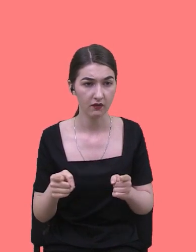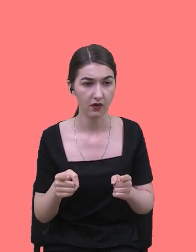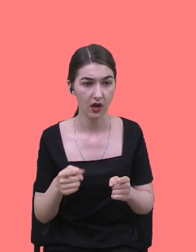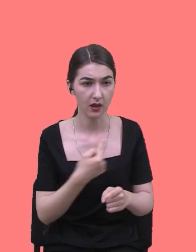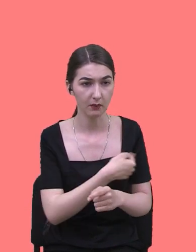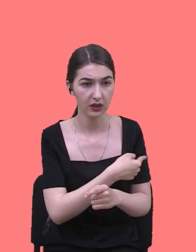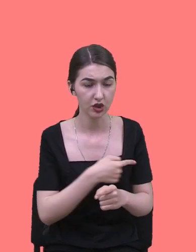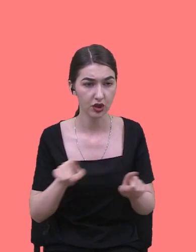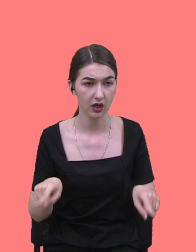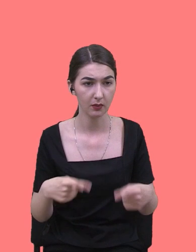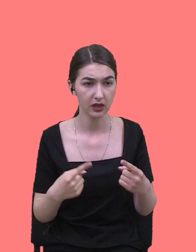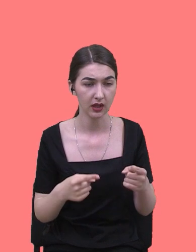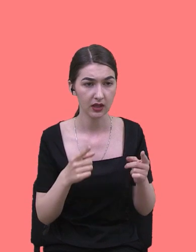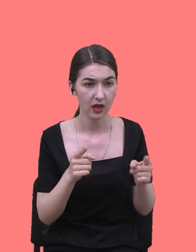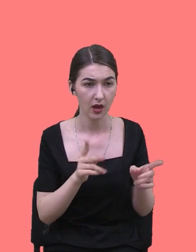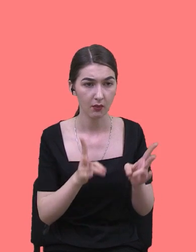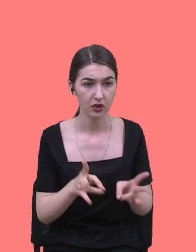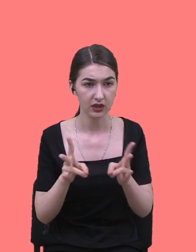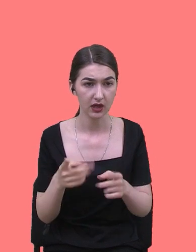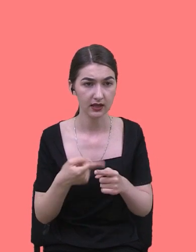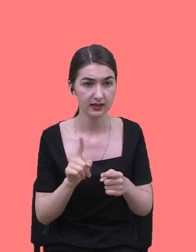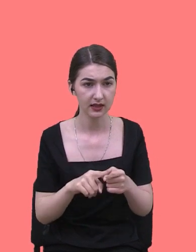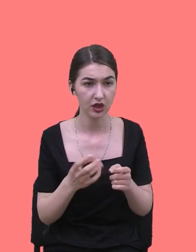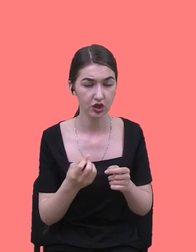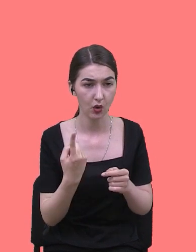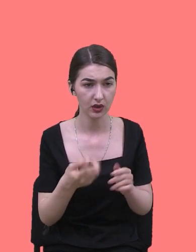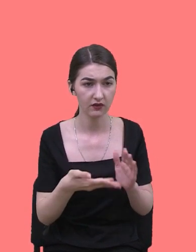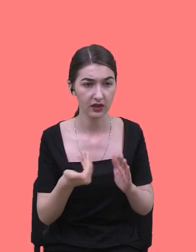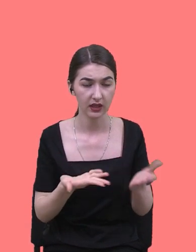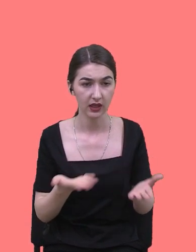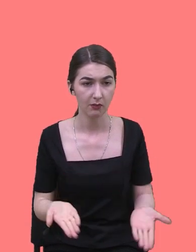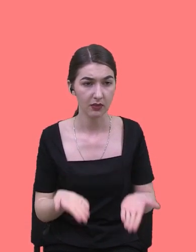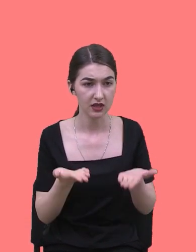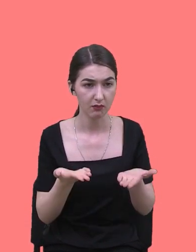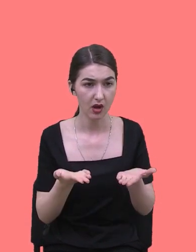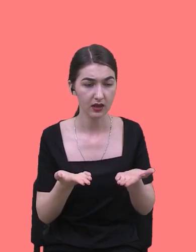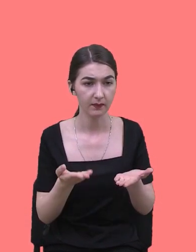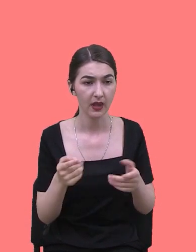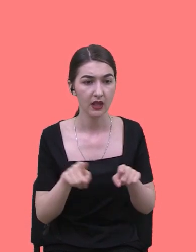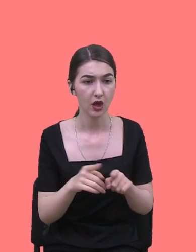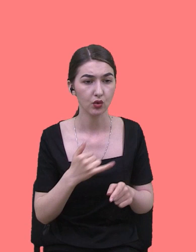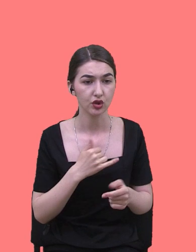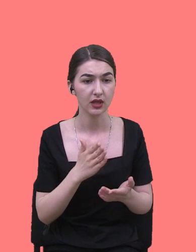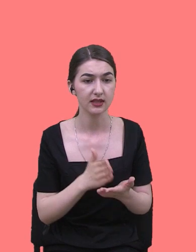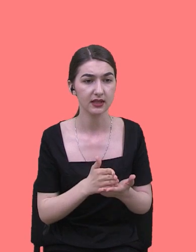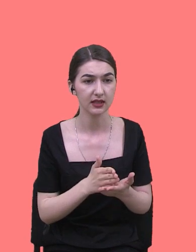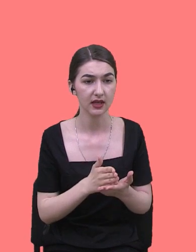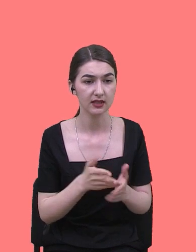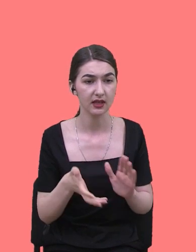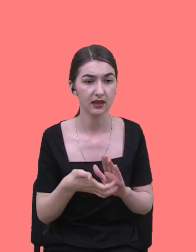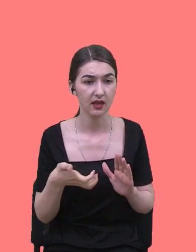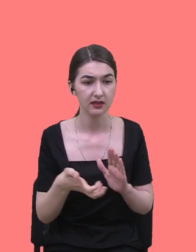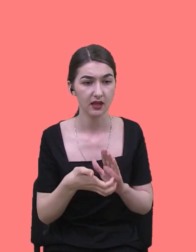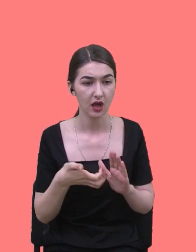that has been expressed last time. Lack of victim assistance related facilities or state services in the newly